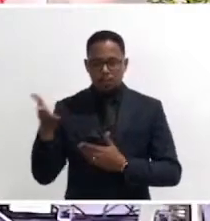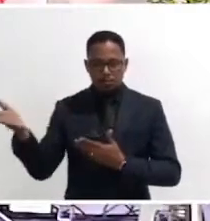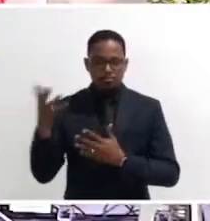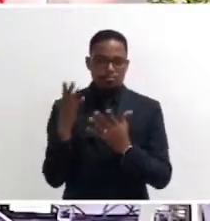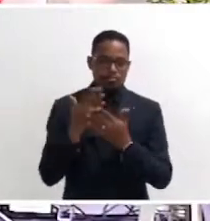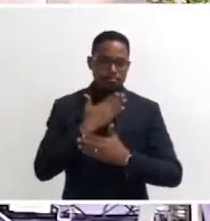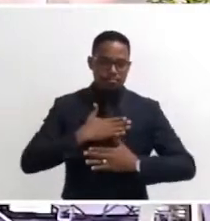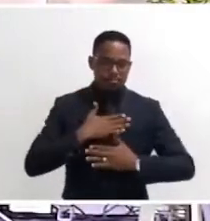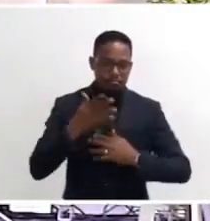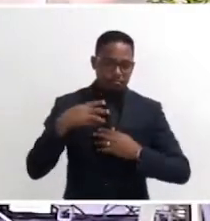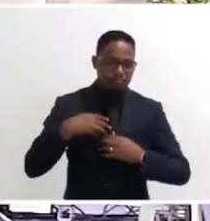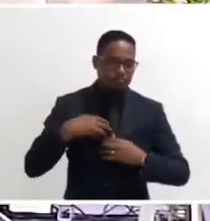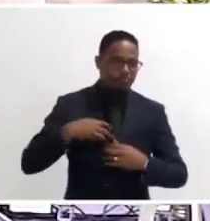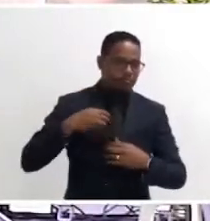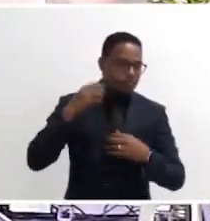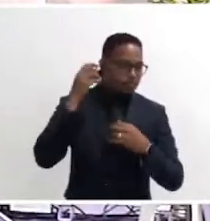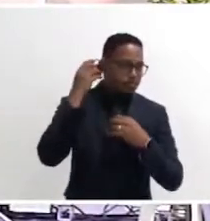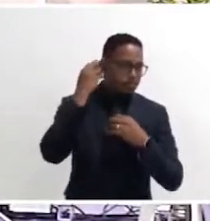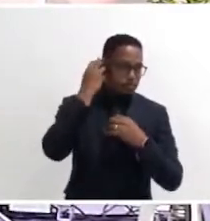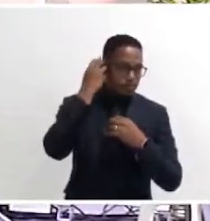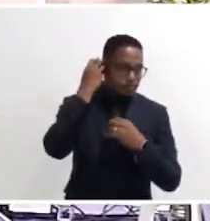Disfrútenlo.